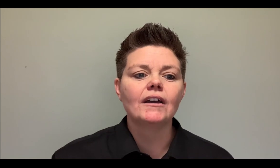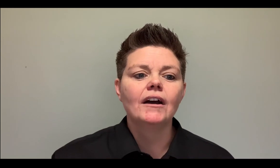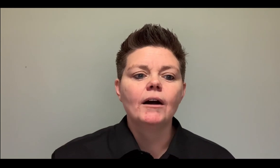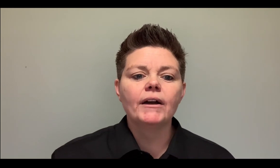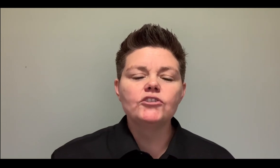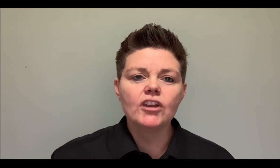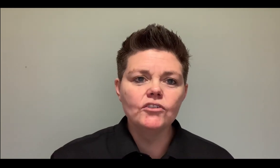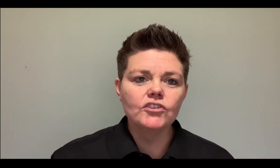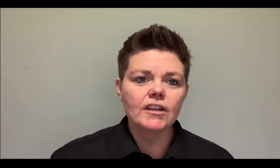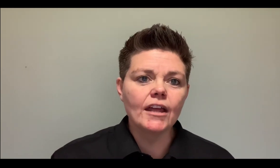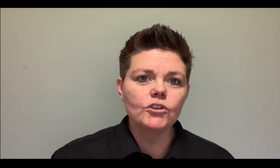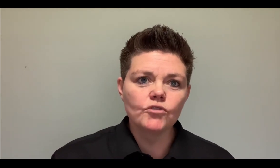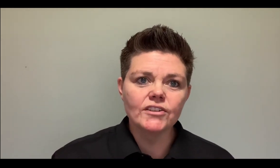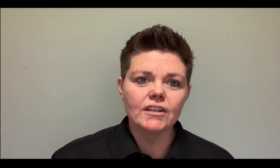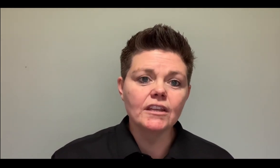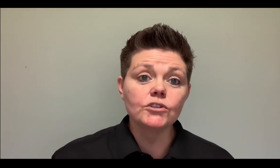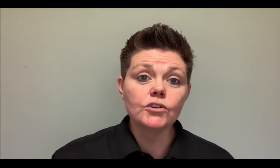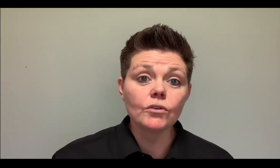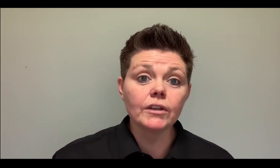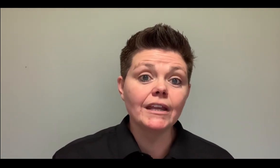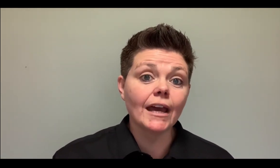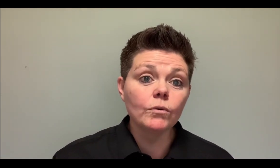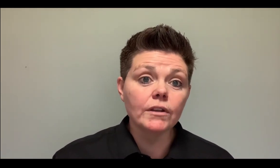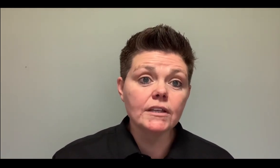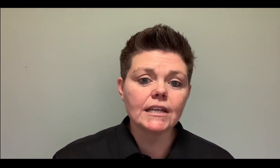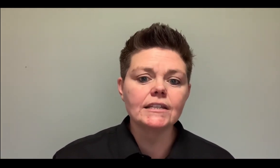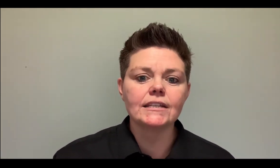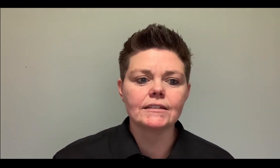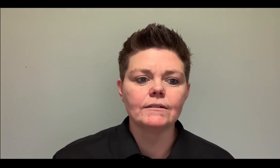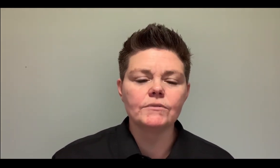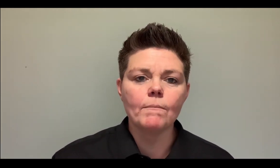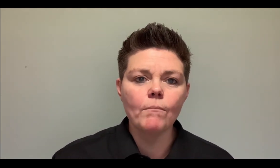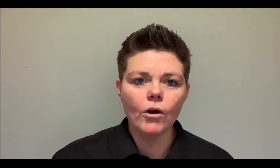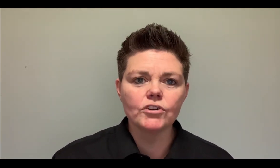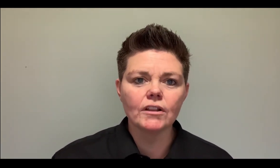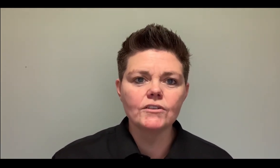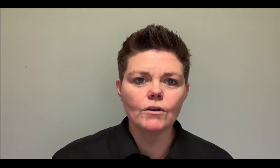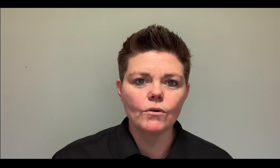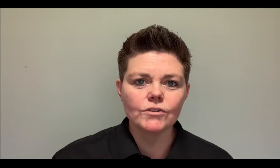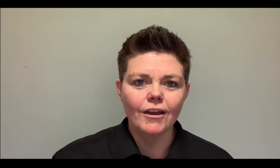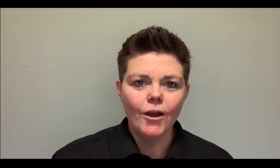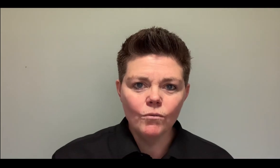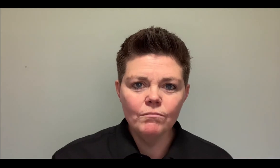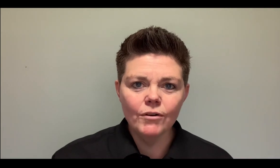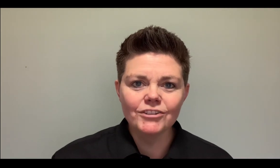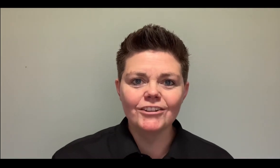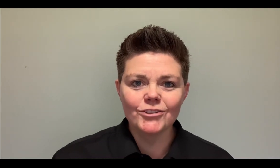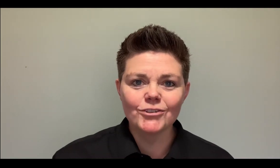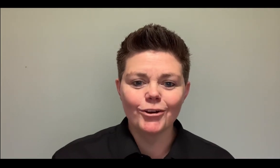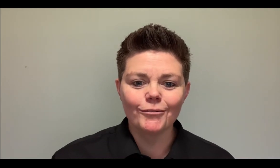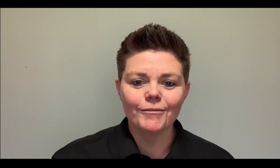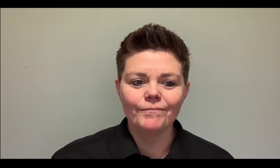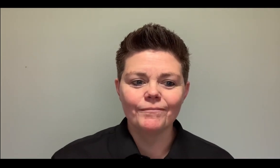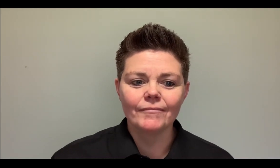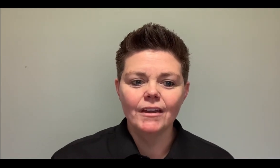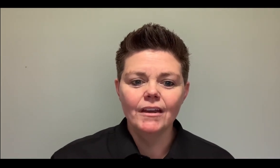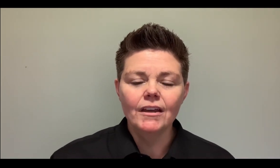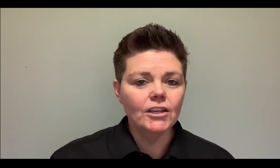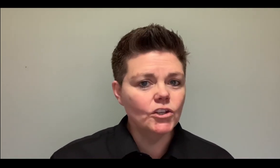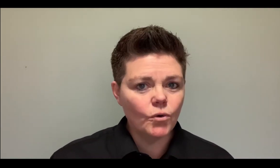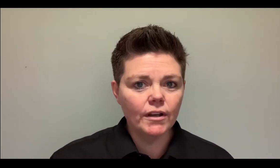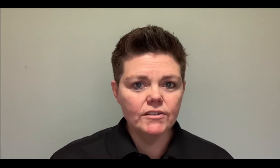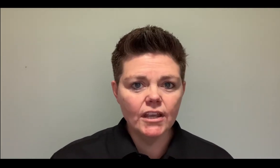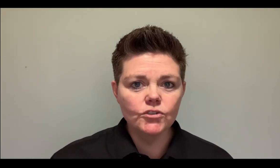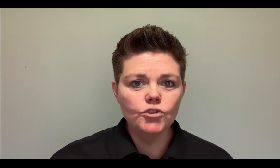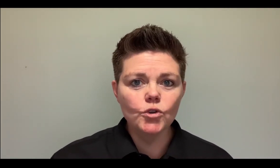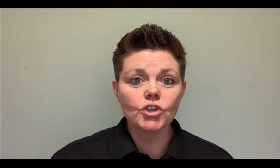communities by changing and addressing the internal inequities and systems that marginalize those we most need to serve.